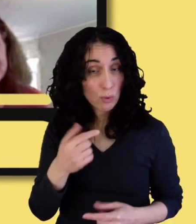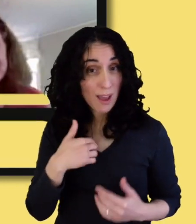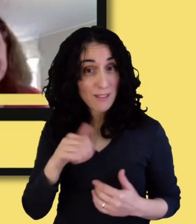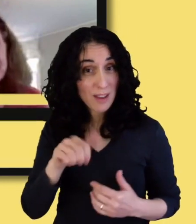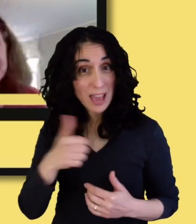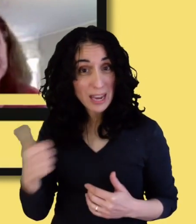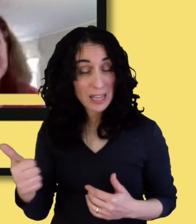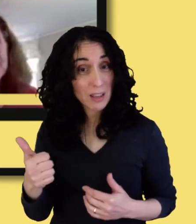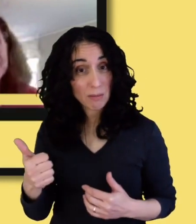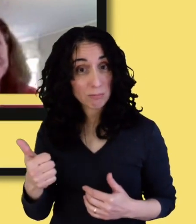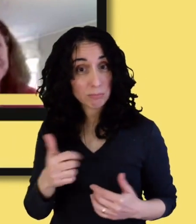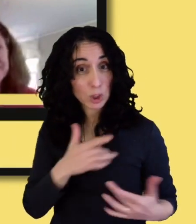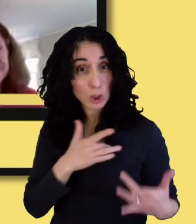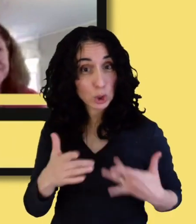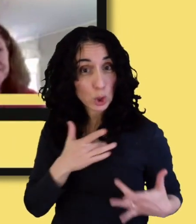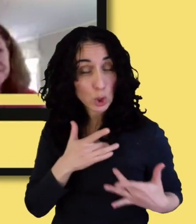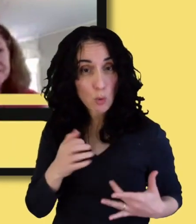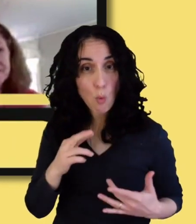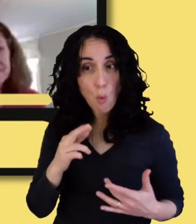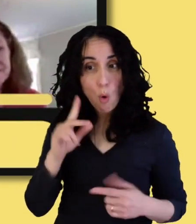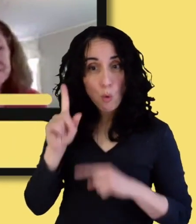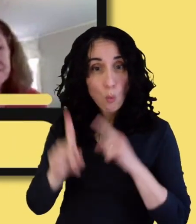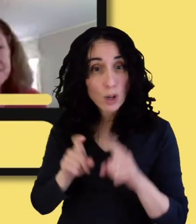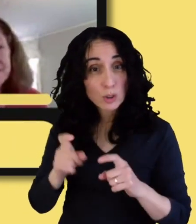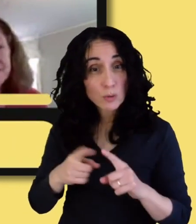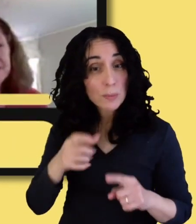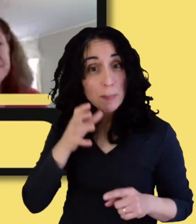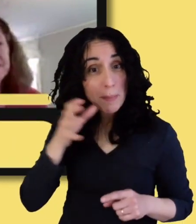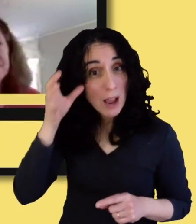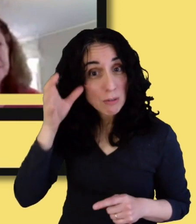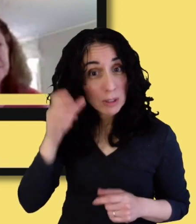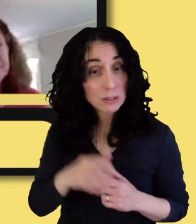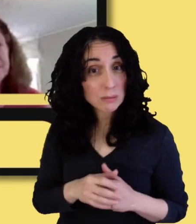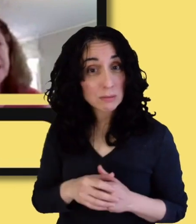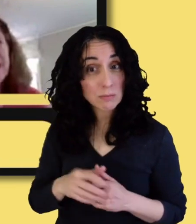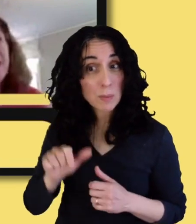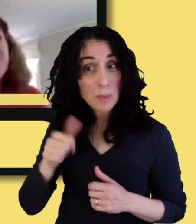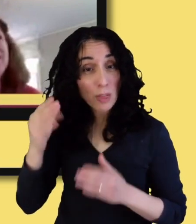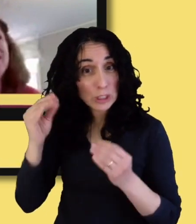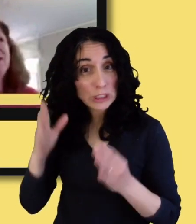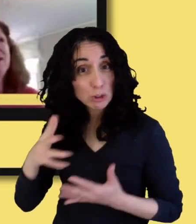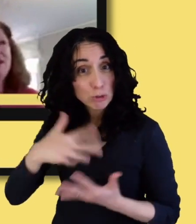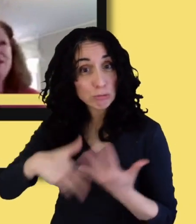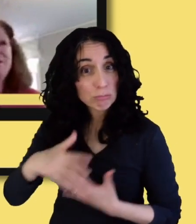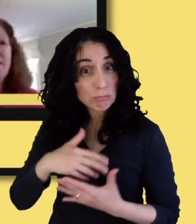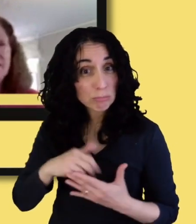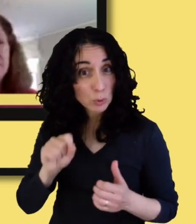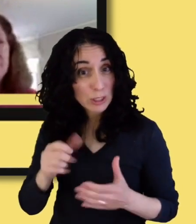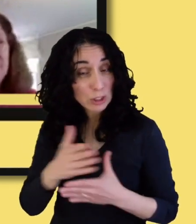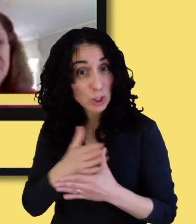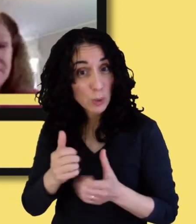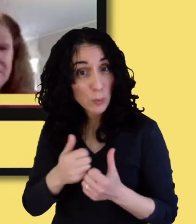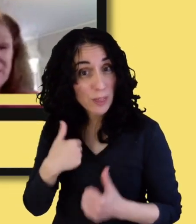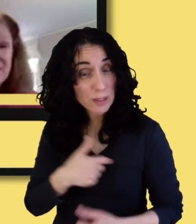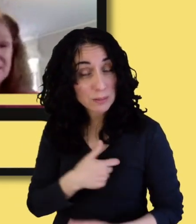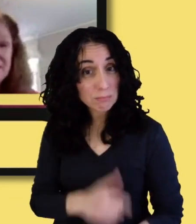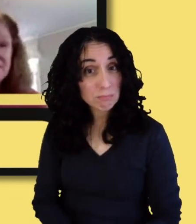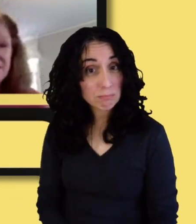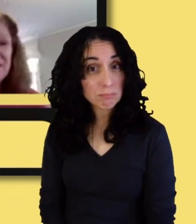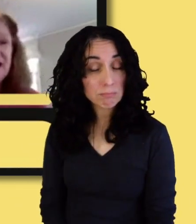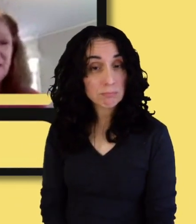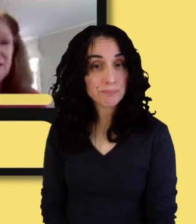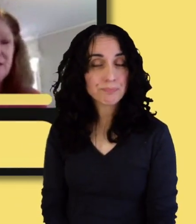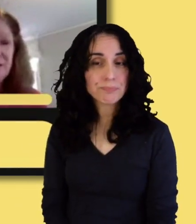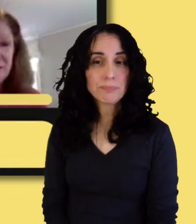parents or from other teachers around you that you can share with us? Well, I think, one of the big questions